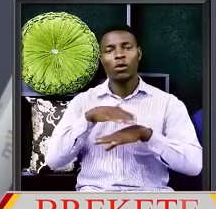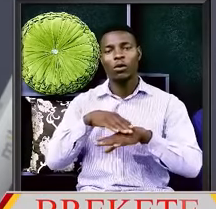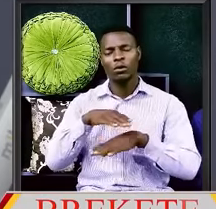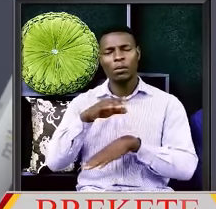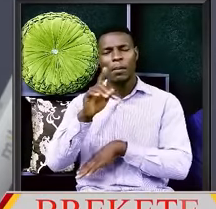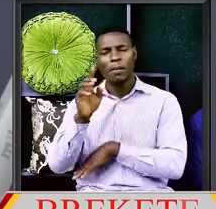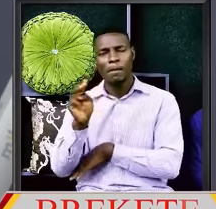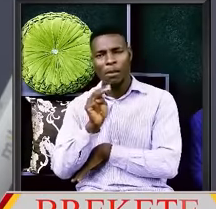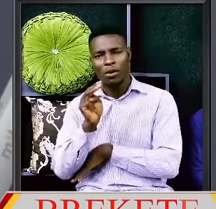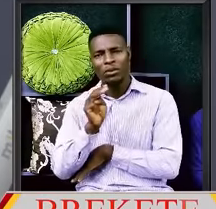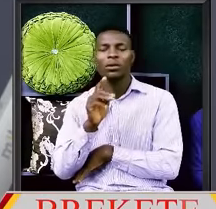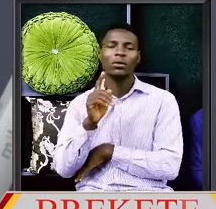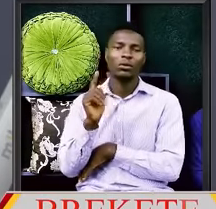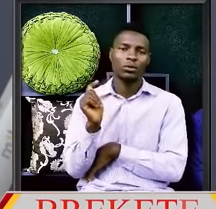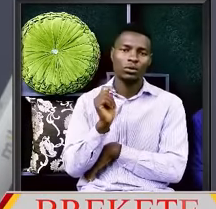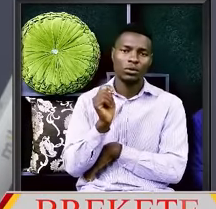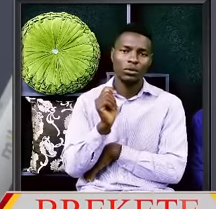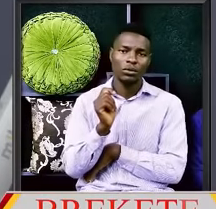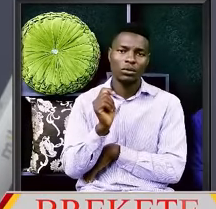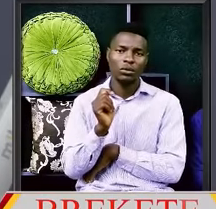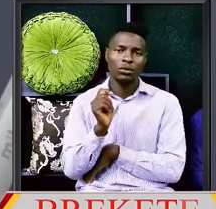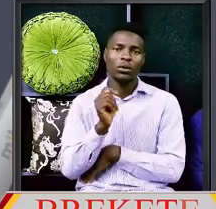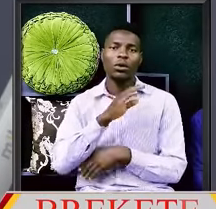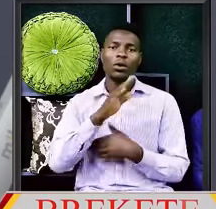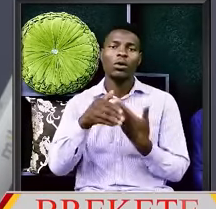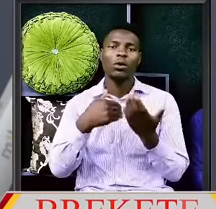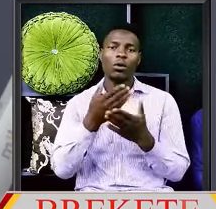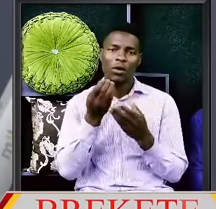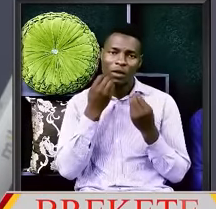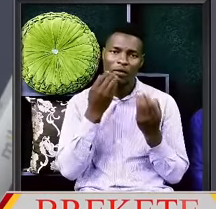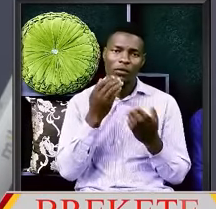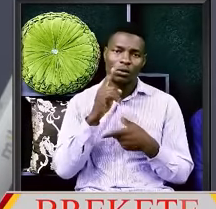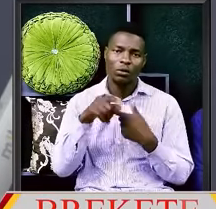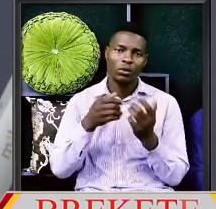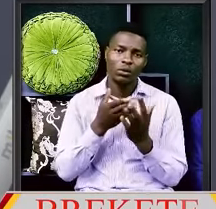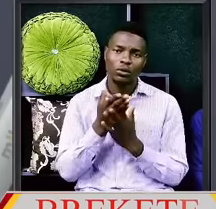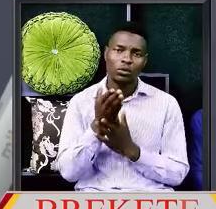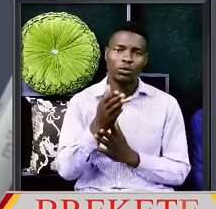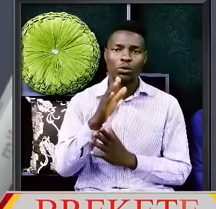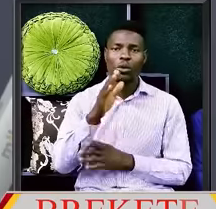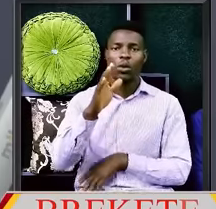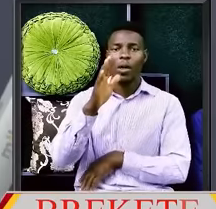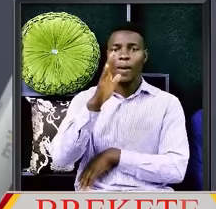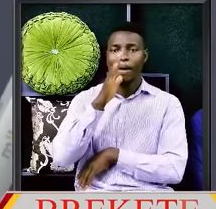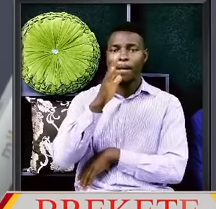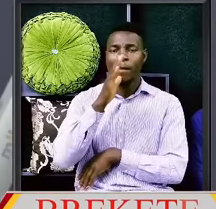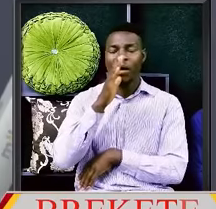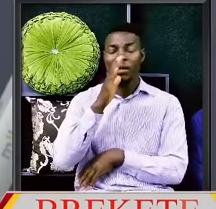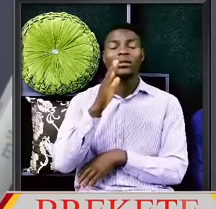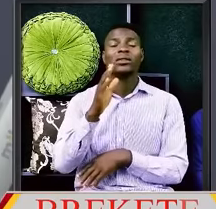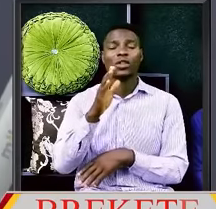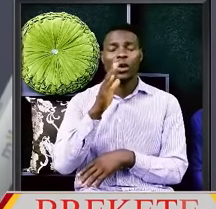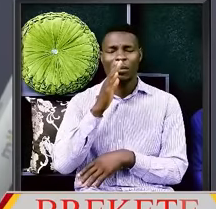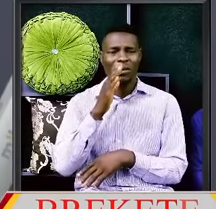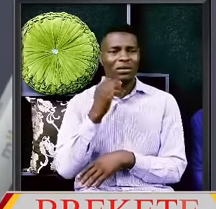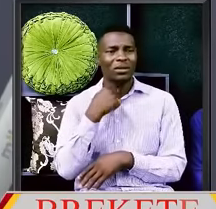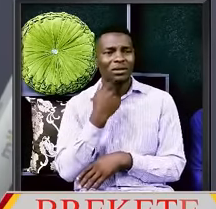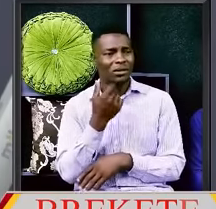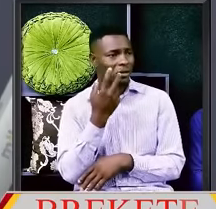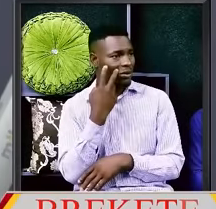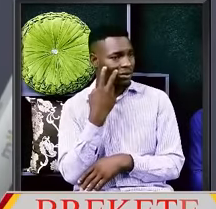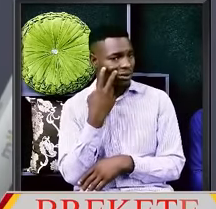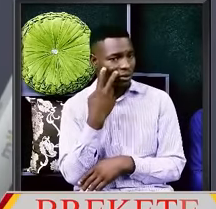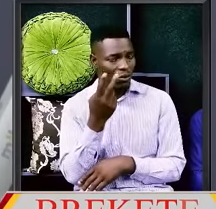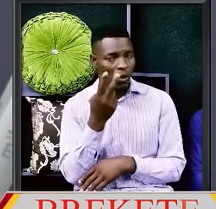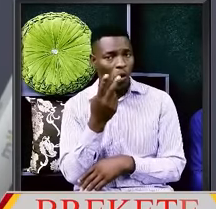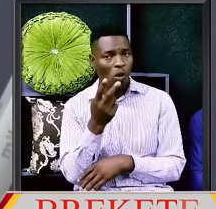the dad because all the information was going through Mohbad's mother. Mm. Mohbad's mother said he saw Mohbad's, on her